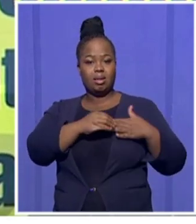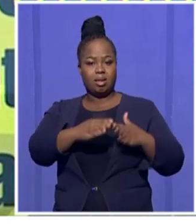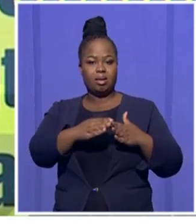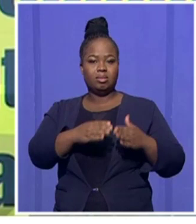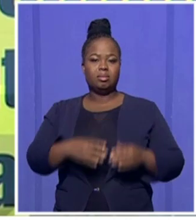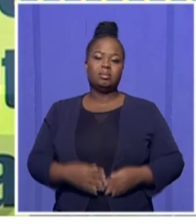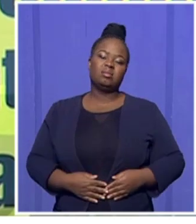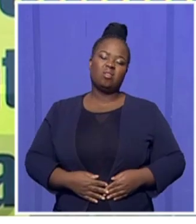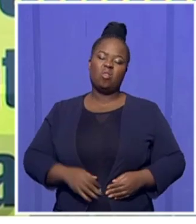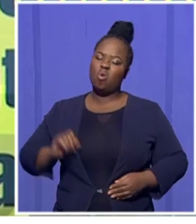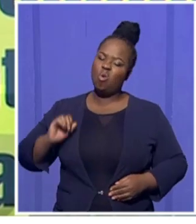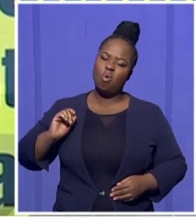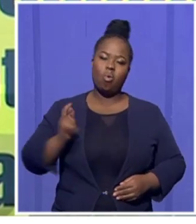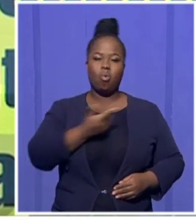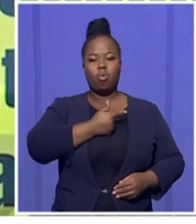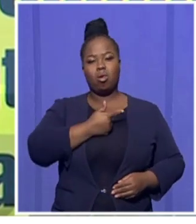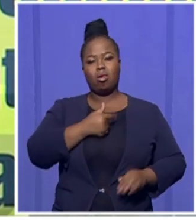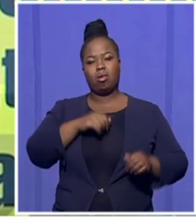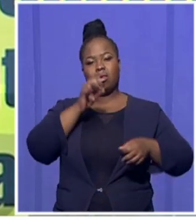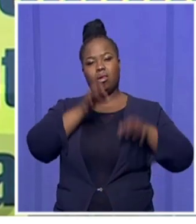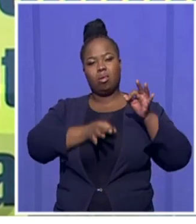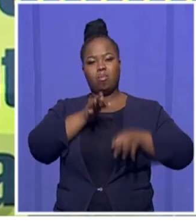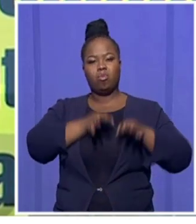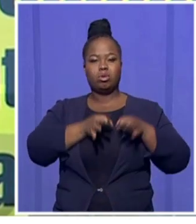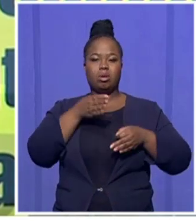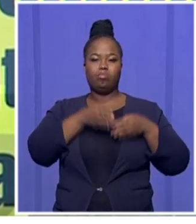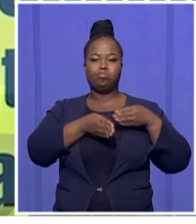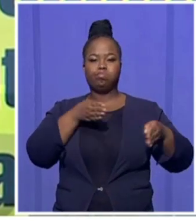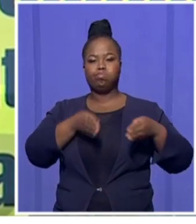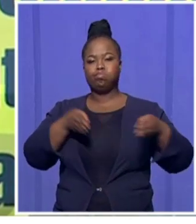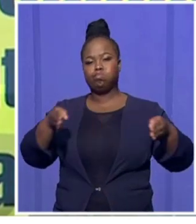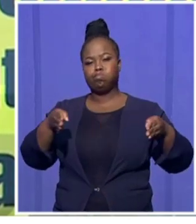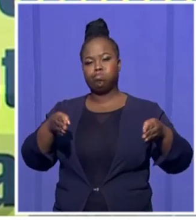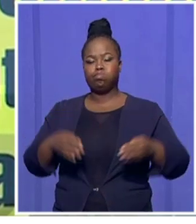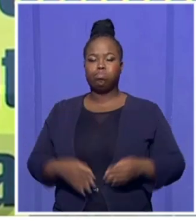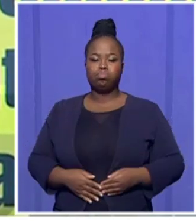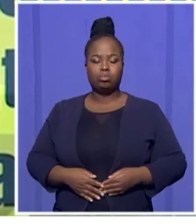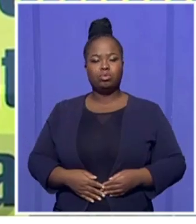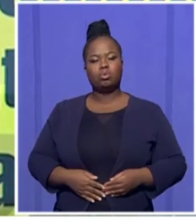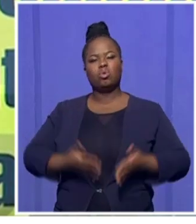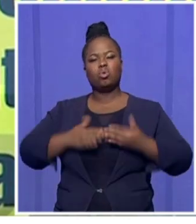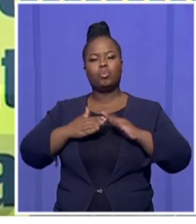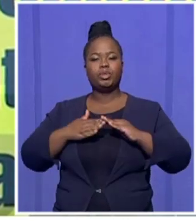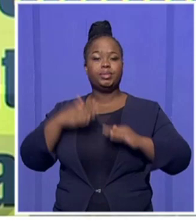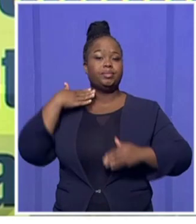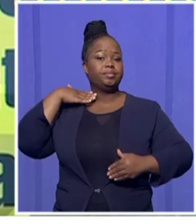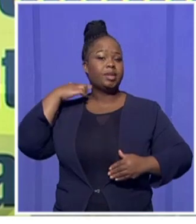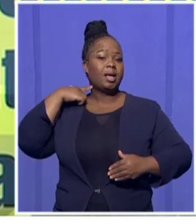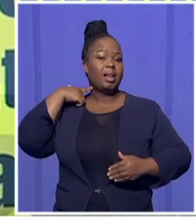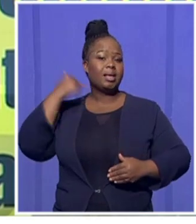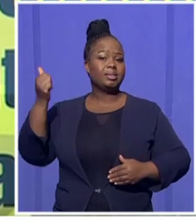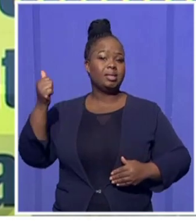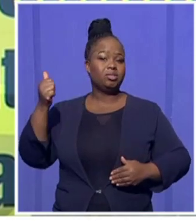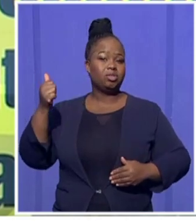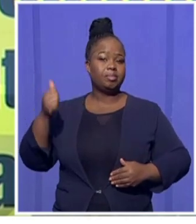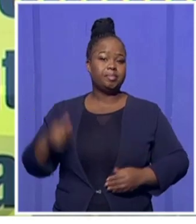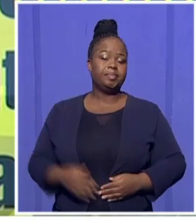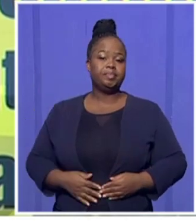leaders of all political parties here present, the community of Alexander,